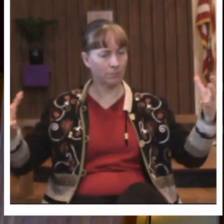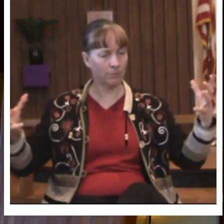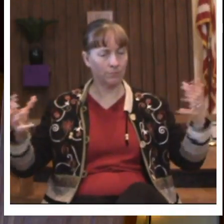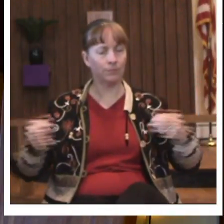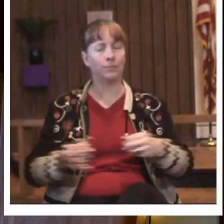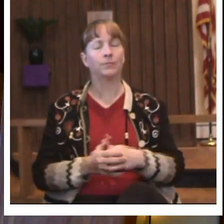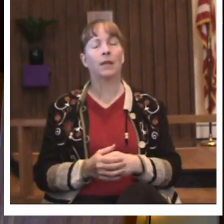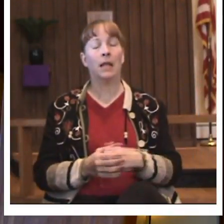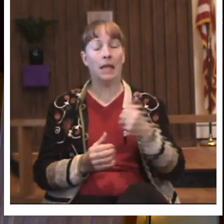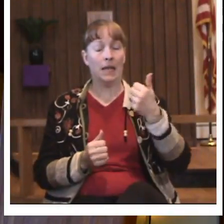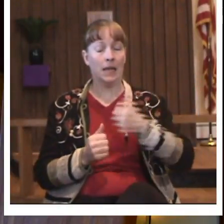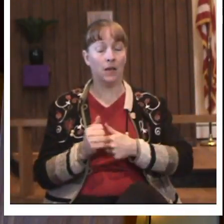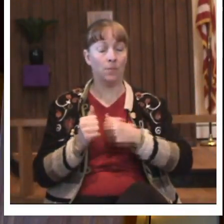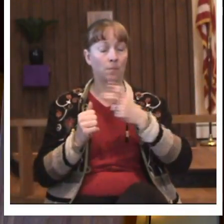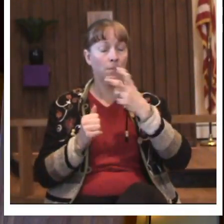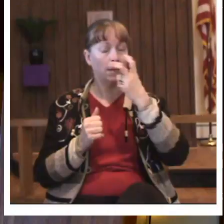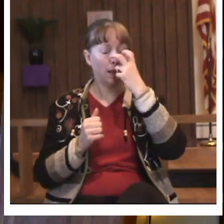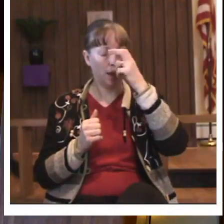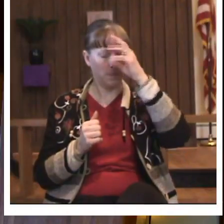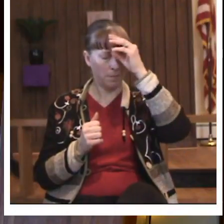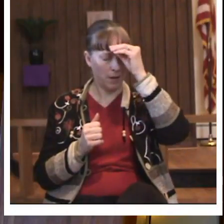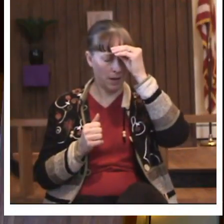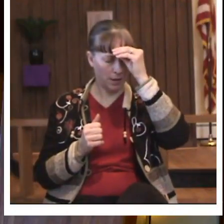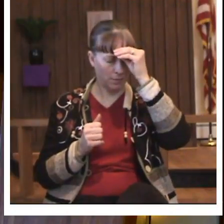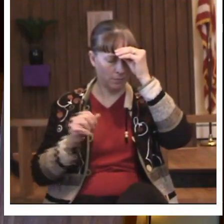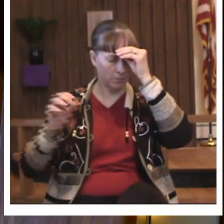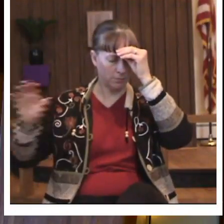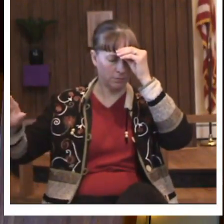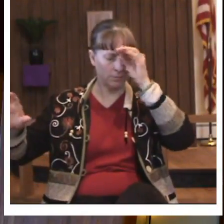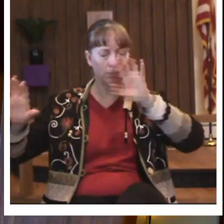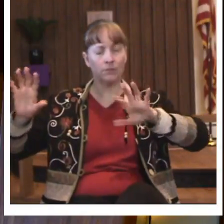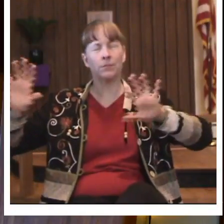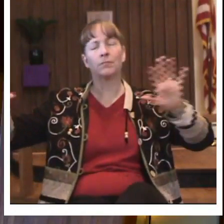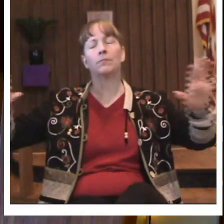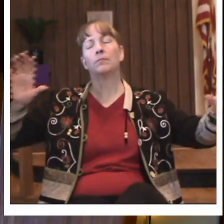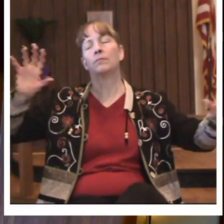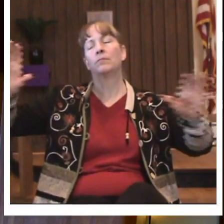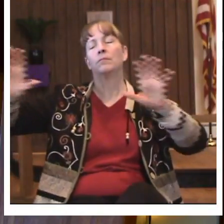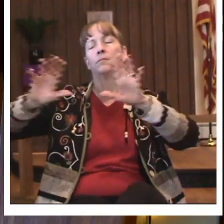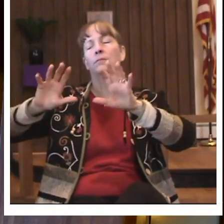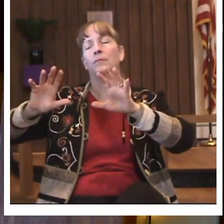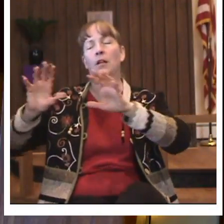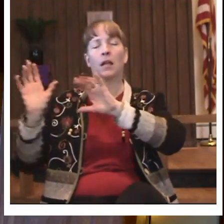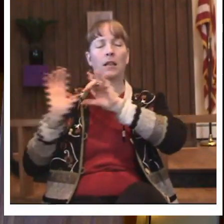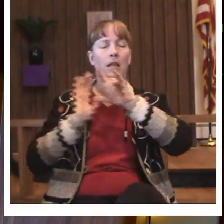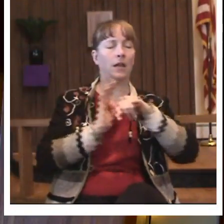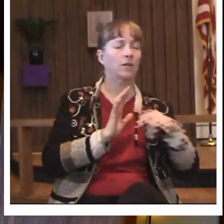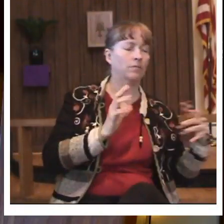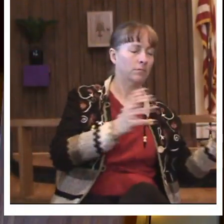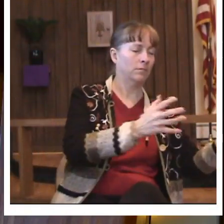Each blind person feels a portion of the elephant and reports to the others,